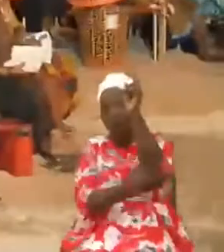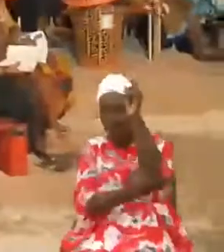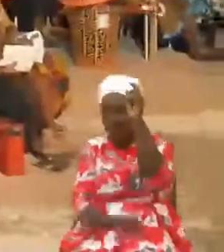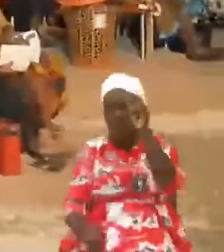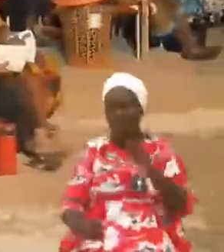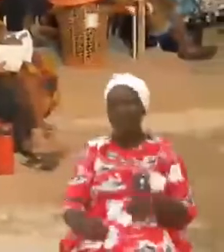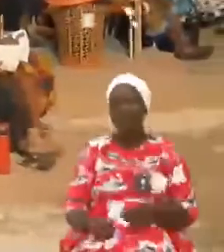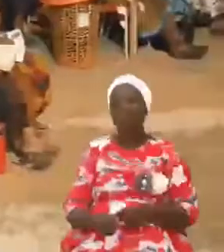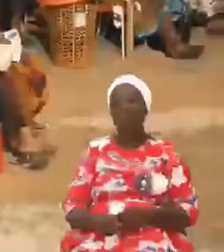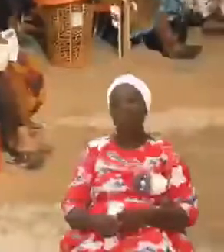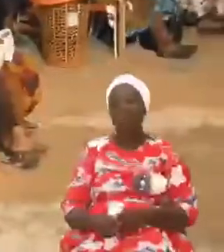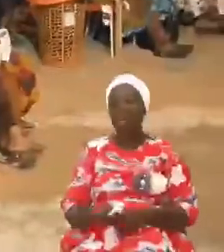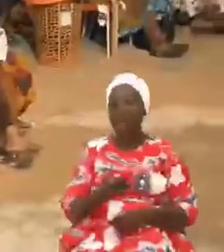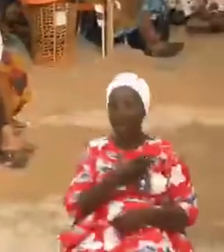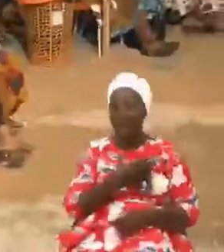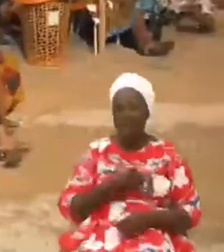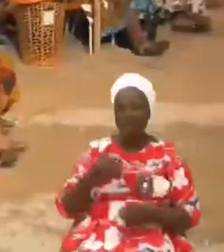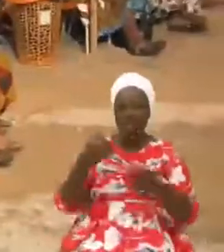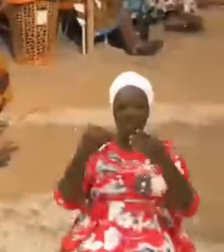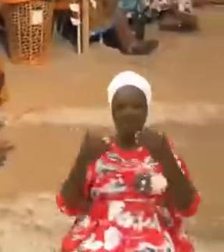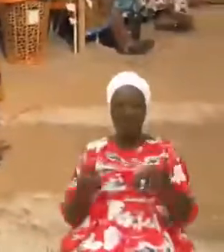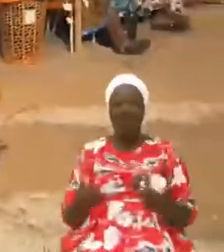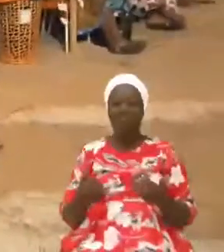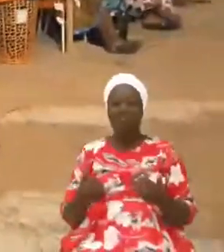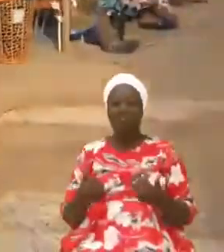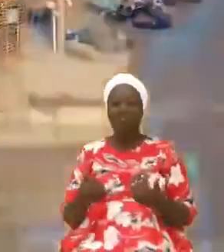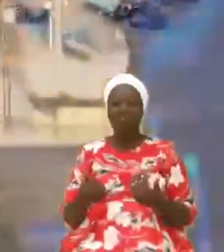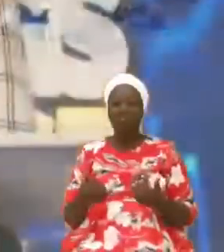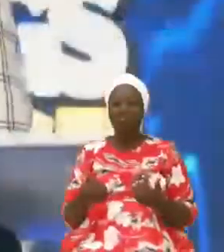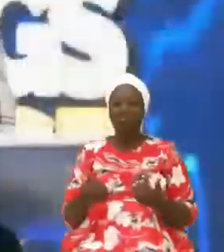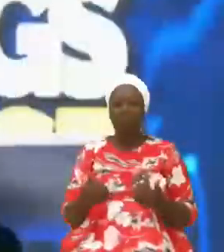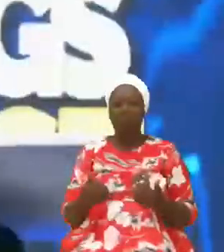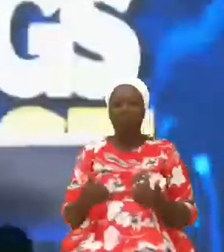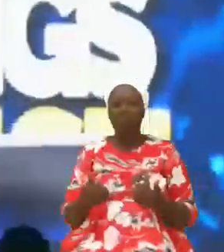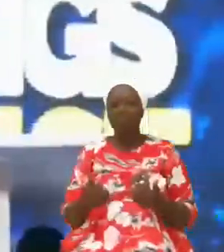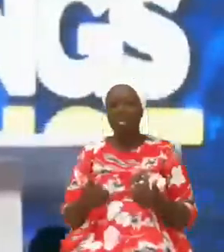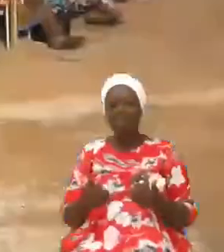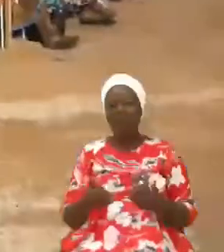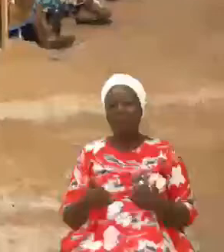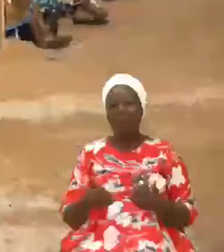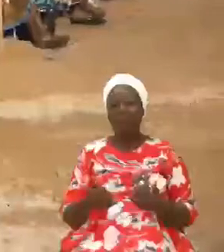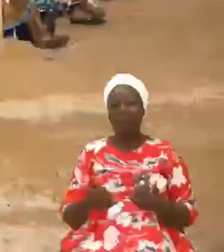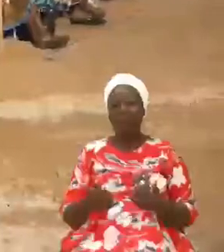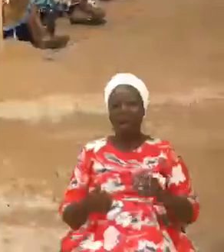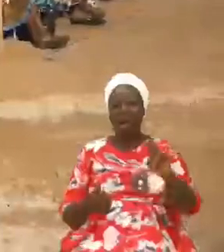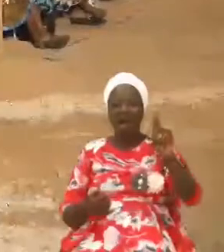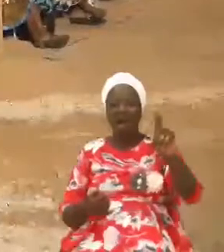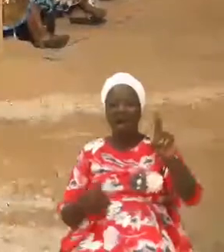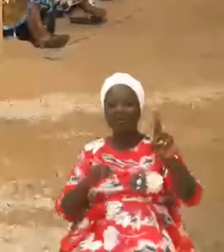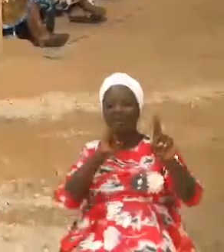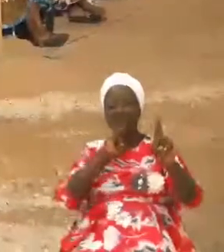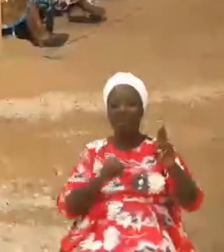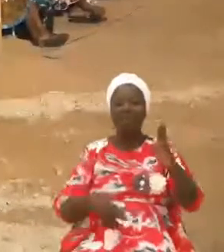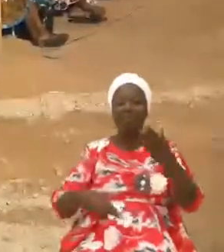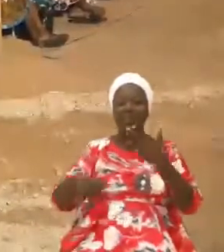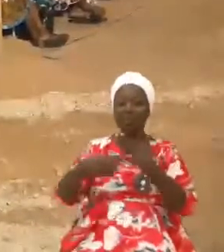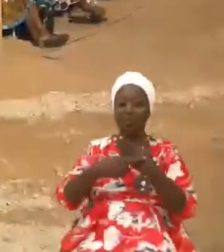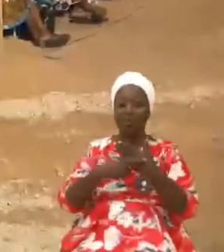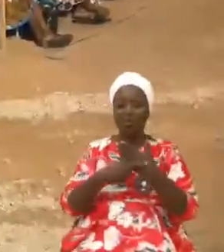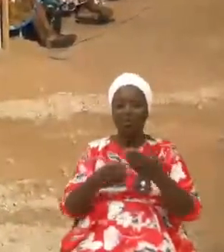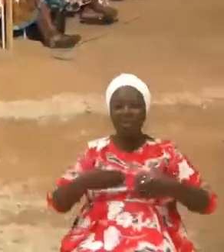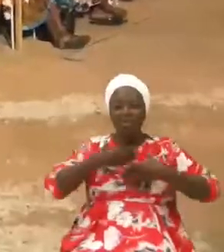Exaltation from abject misery. And now we have R